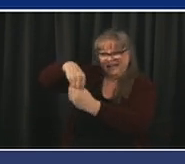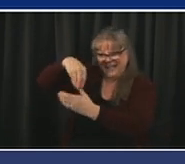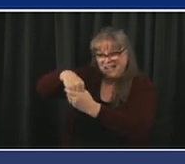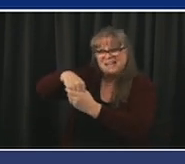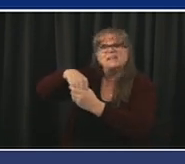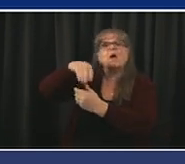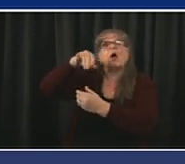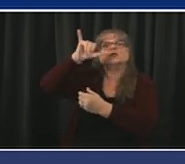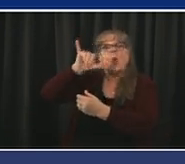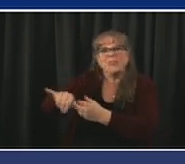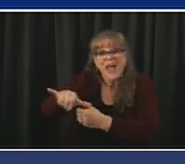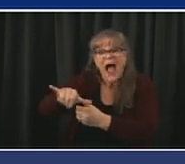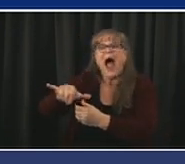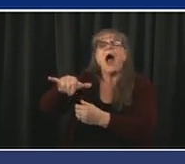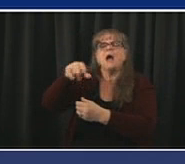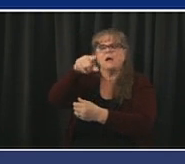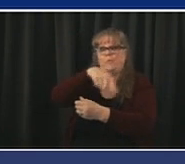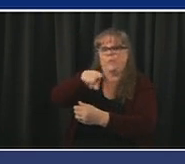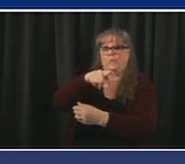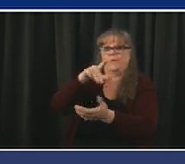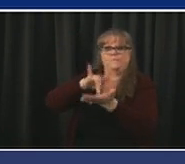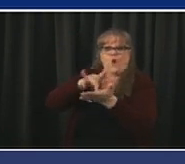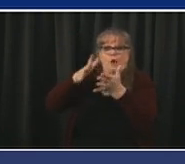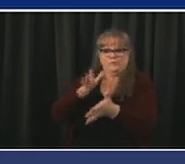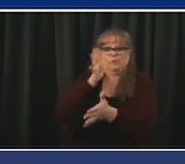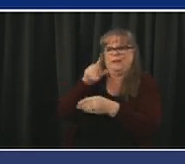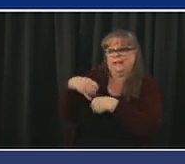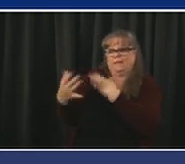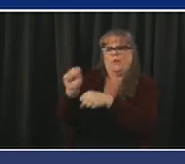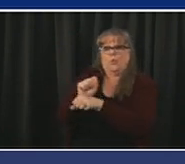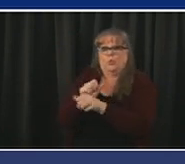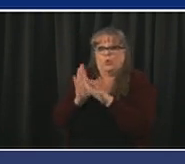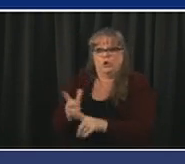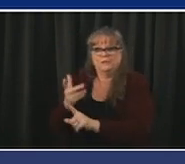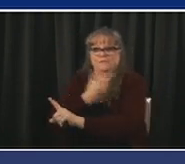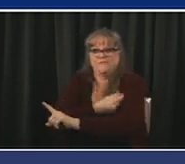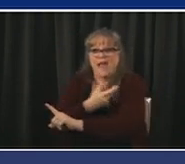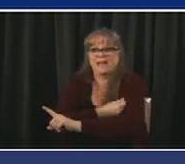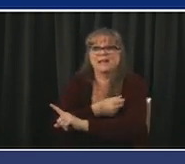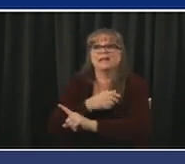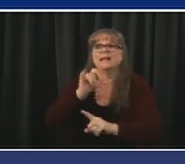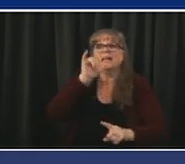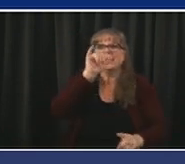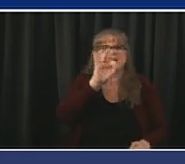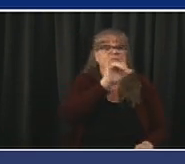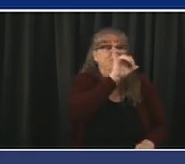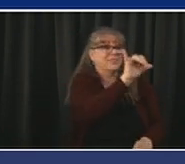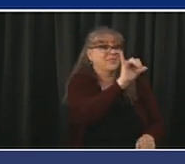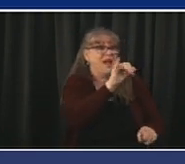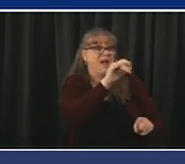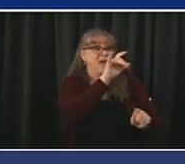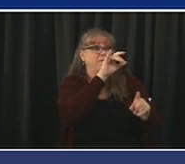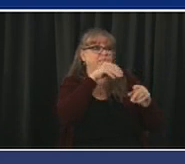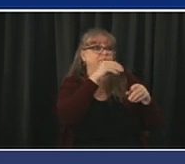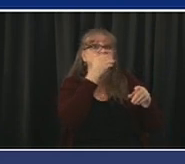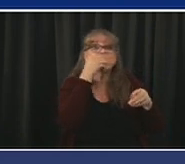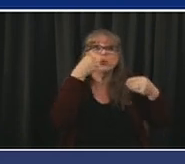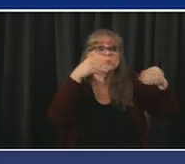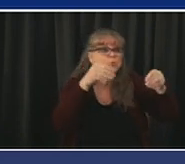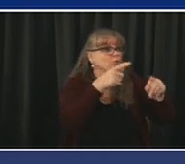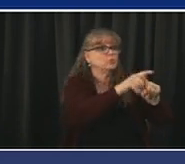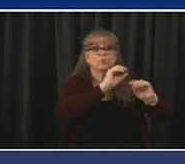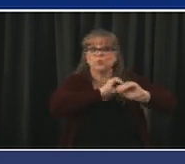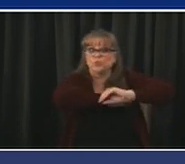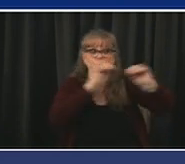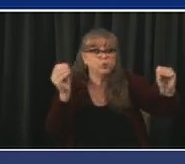get their vaccine. For grocery workers who do not have access to a pharmacy in their facility, we will work with their employers to